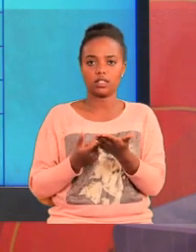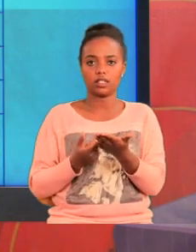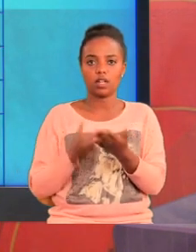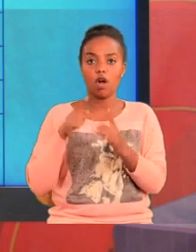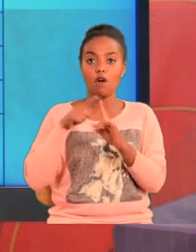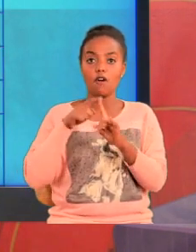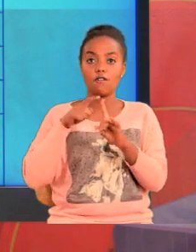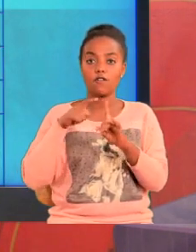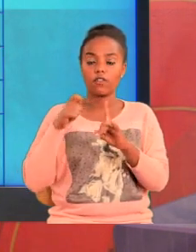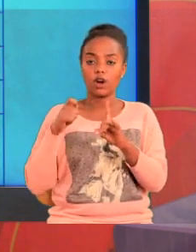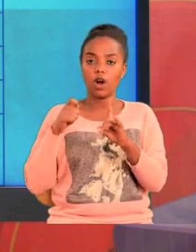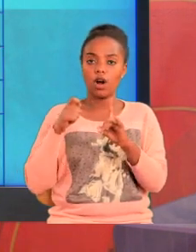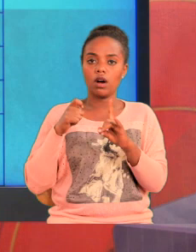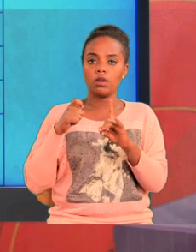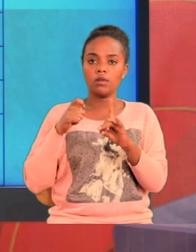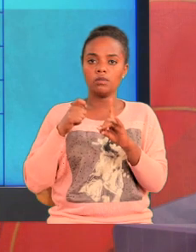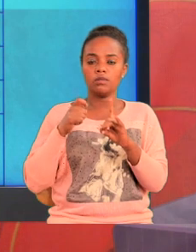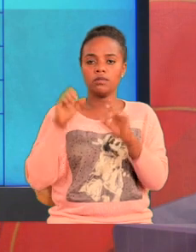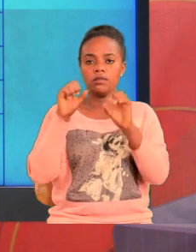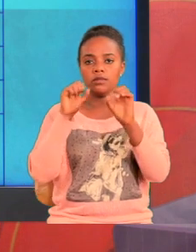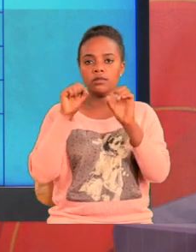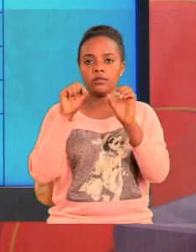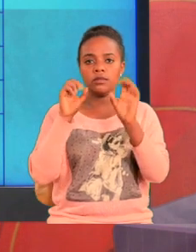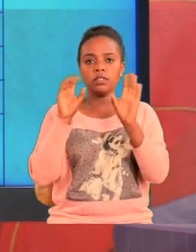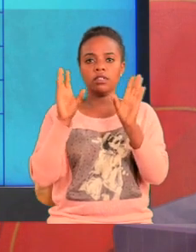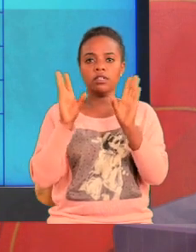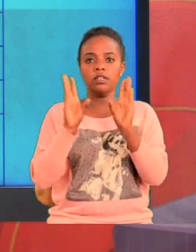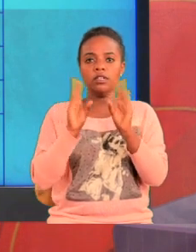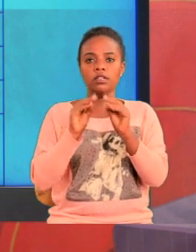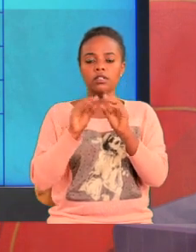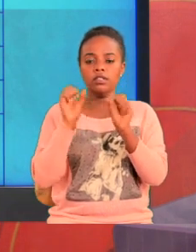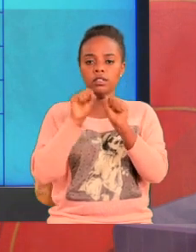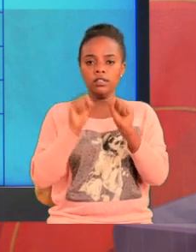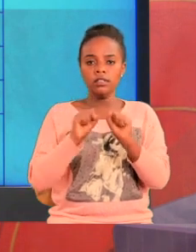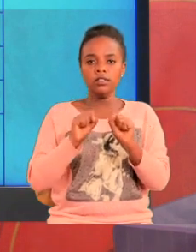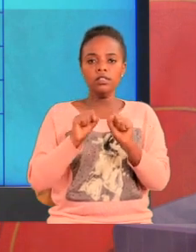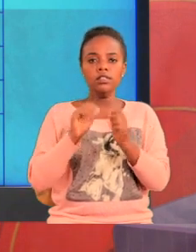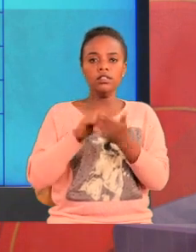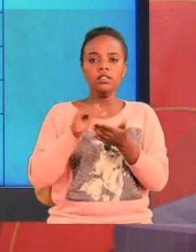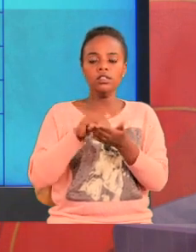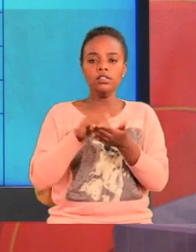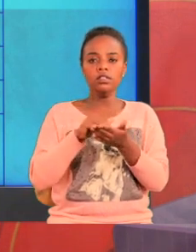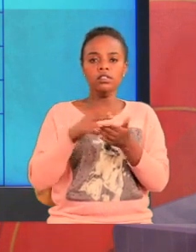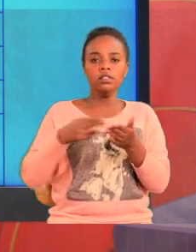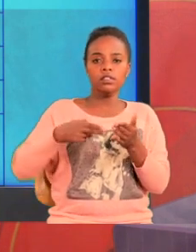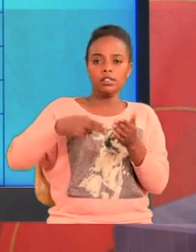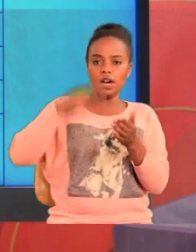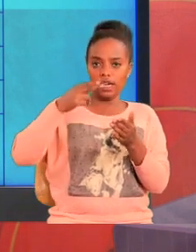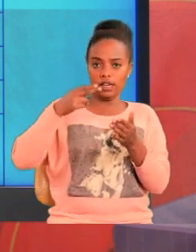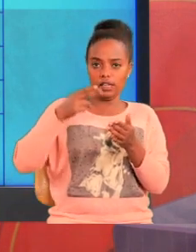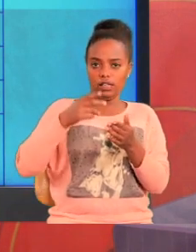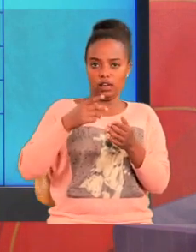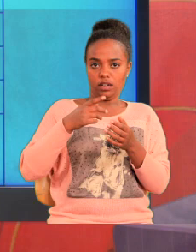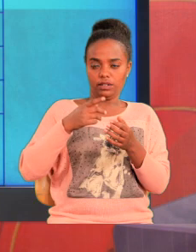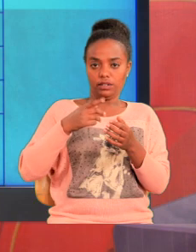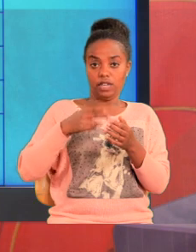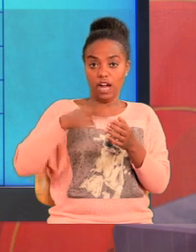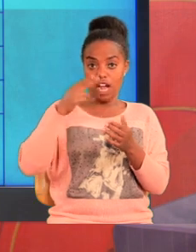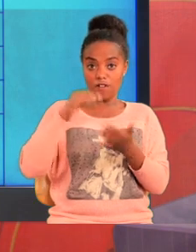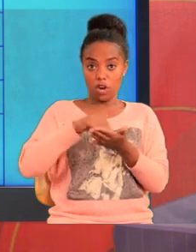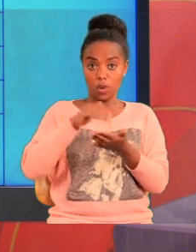from this set of frequency, the highest one is this